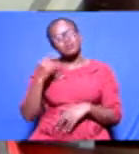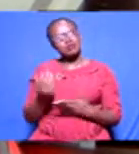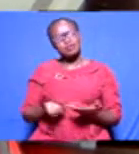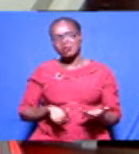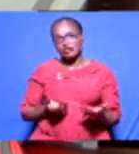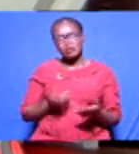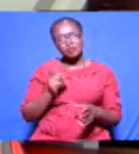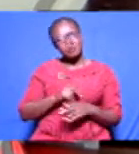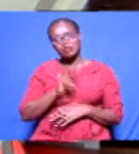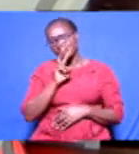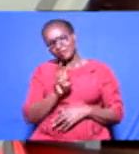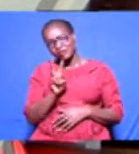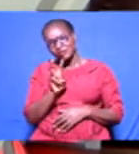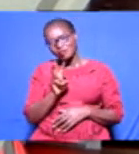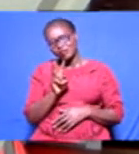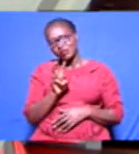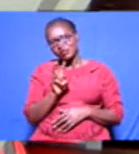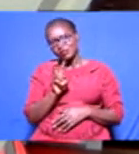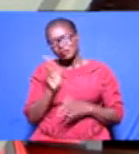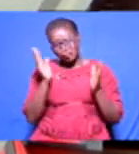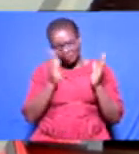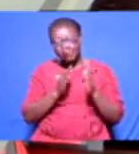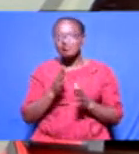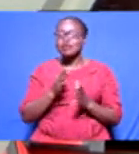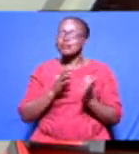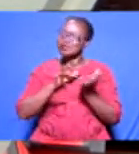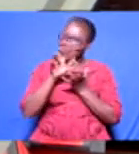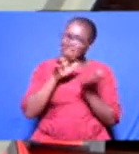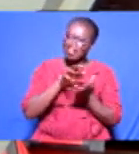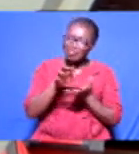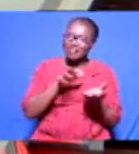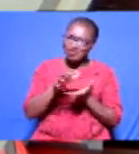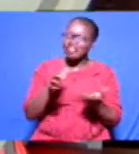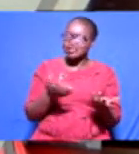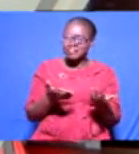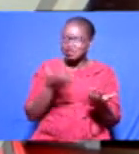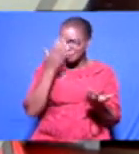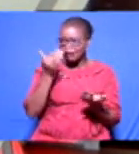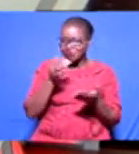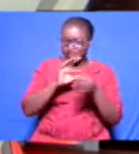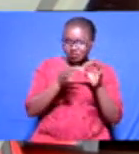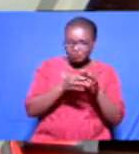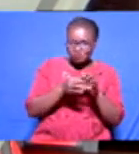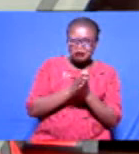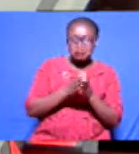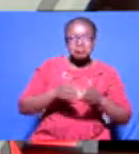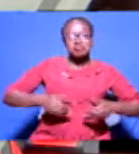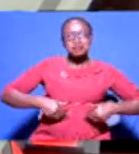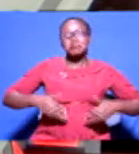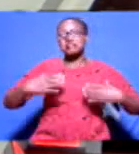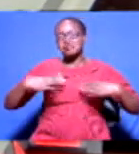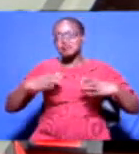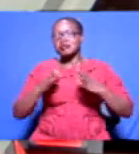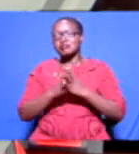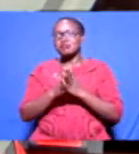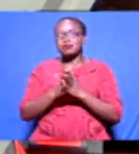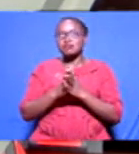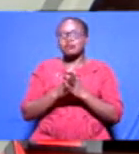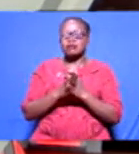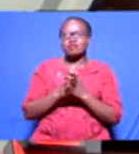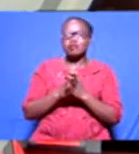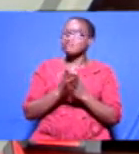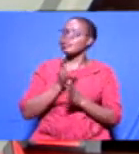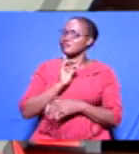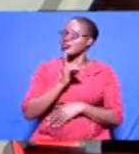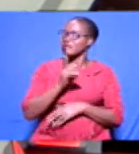him, I was prepared to laugh. Okay. You know, he was connecting with a young demographic, and there was a point he was warning